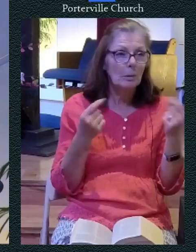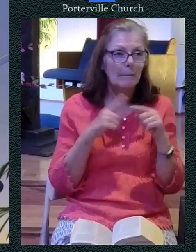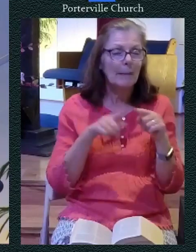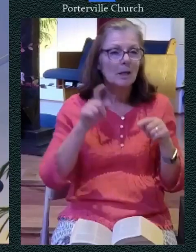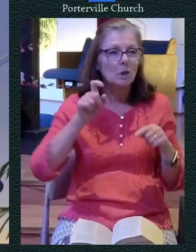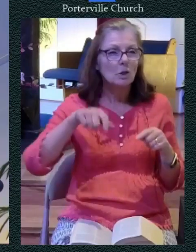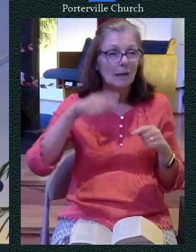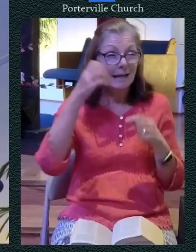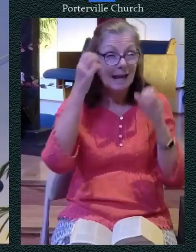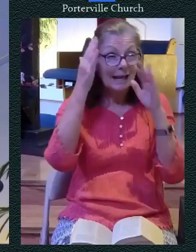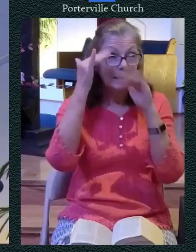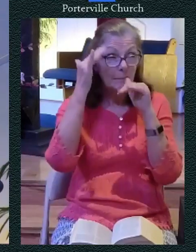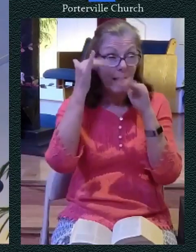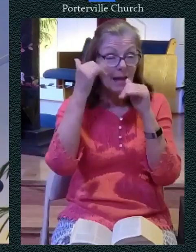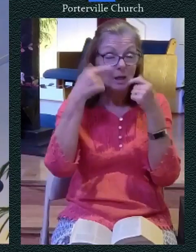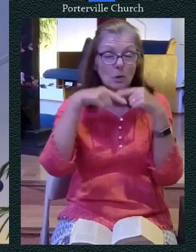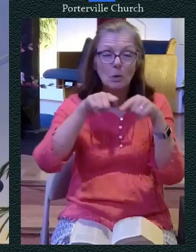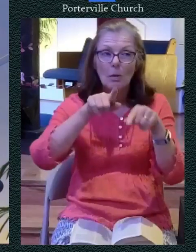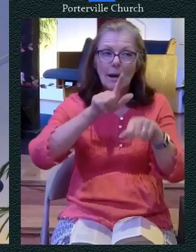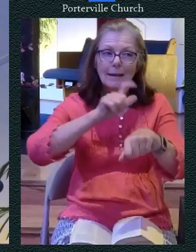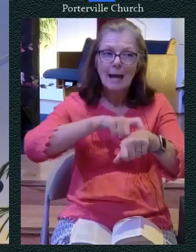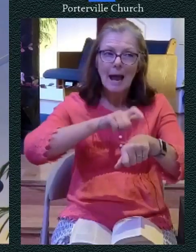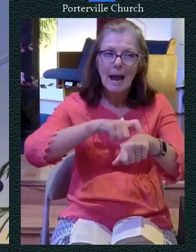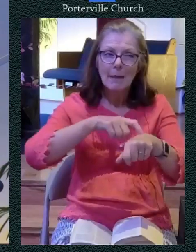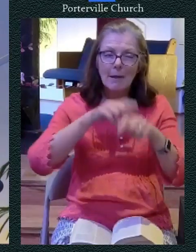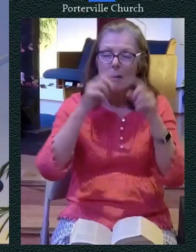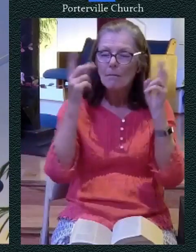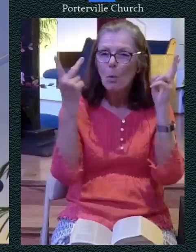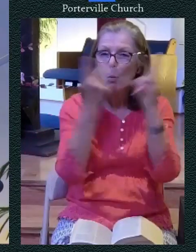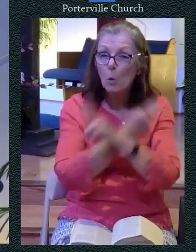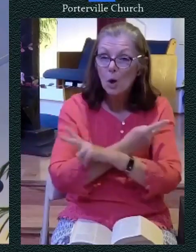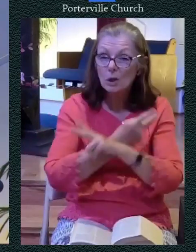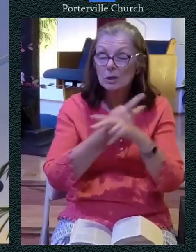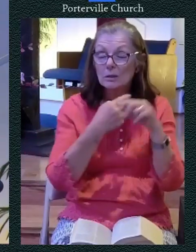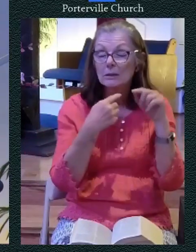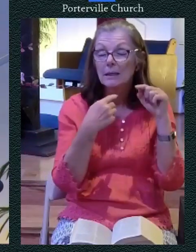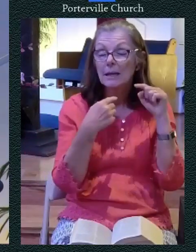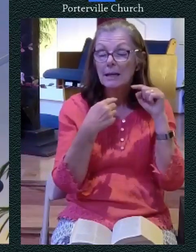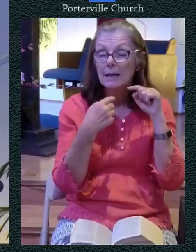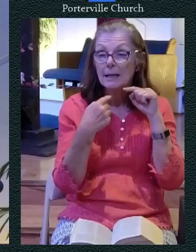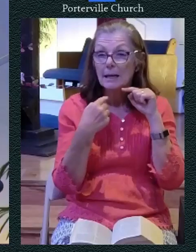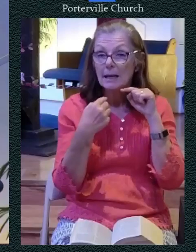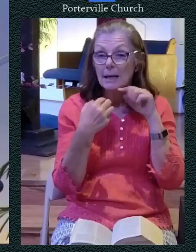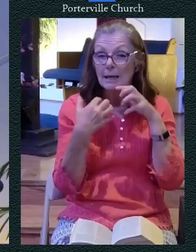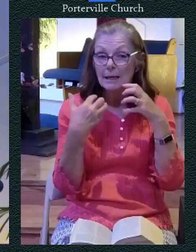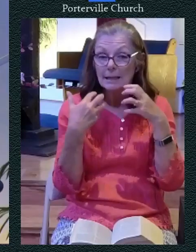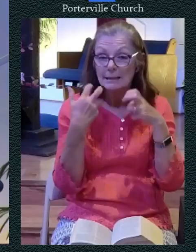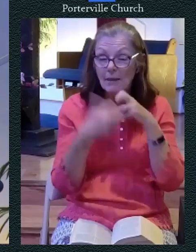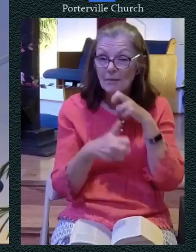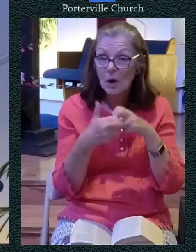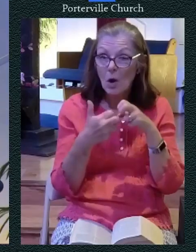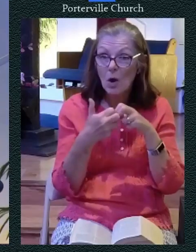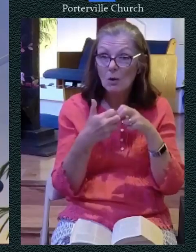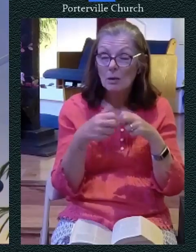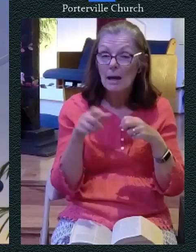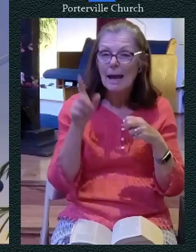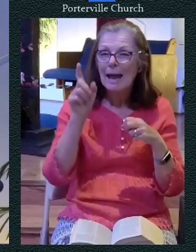greatest difficulty to feel disoriented. It's normal, it's